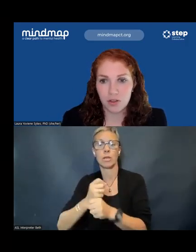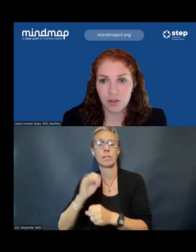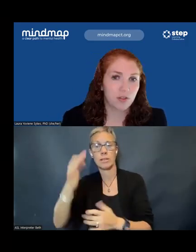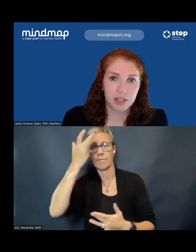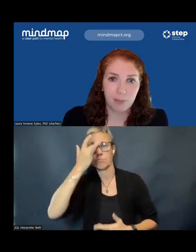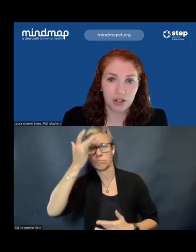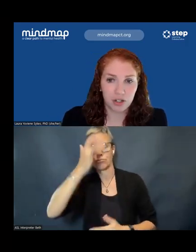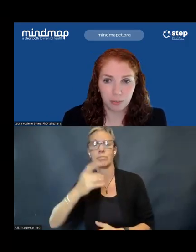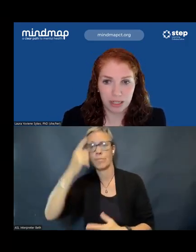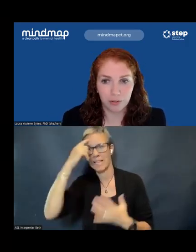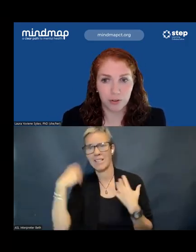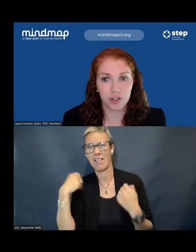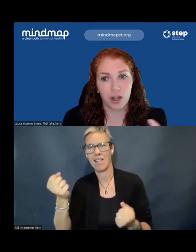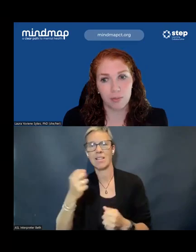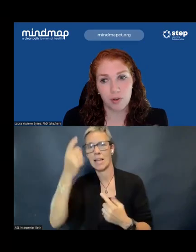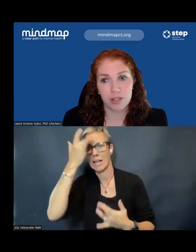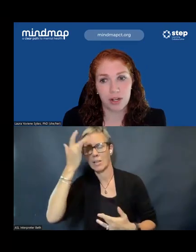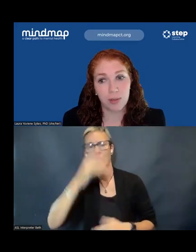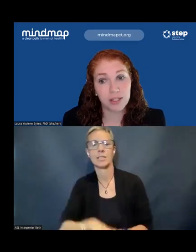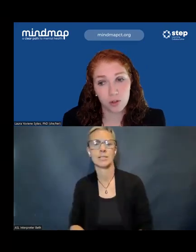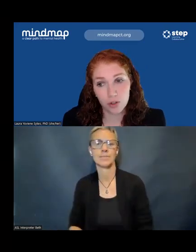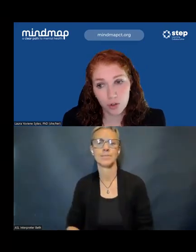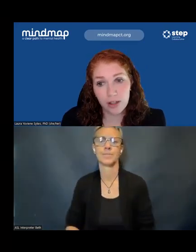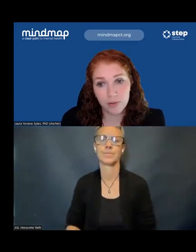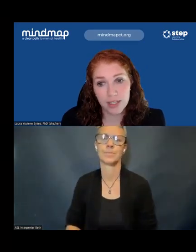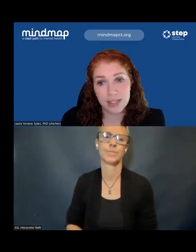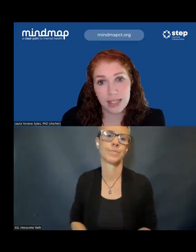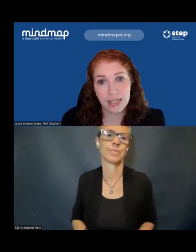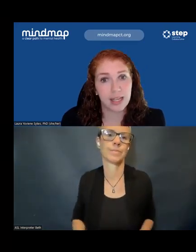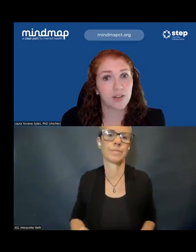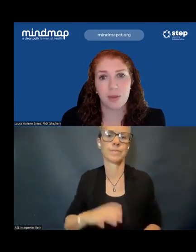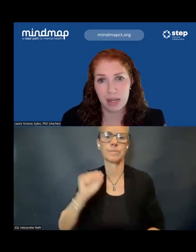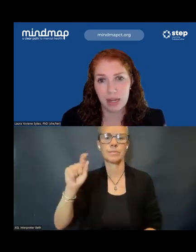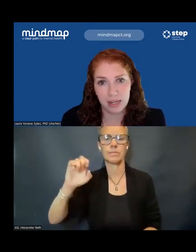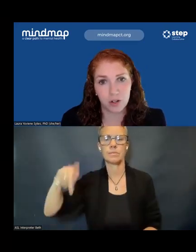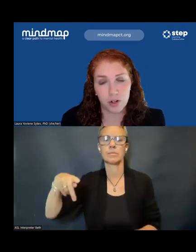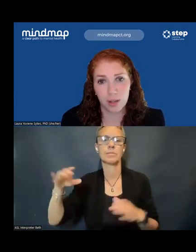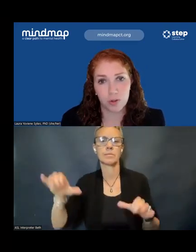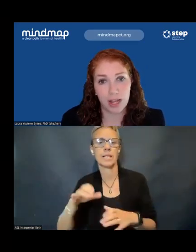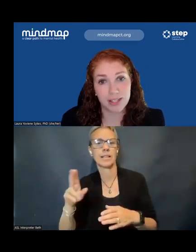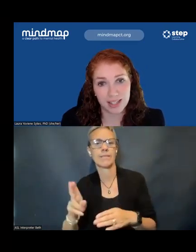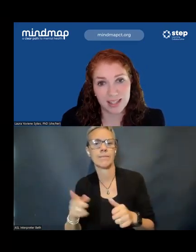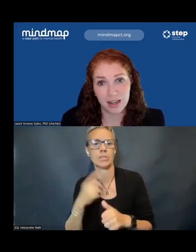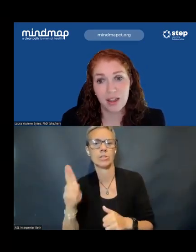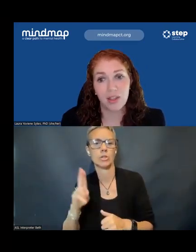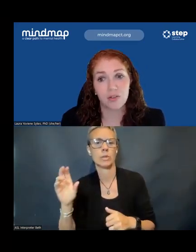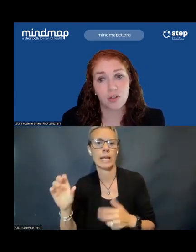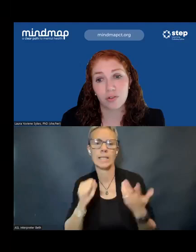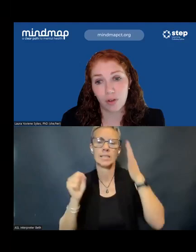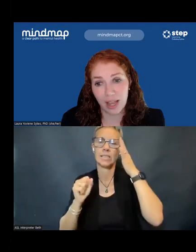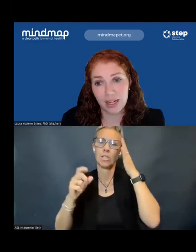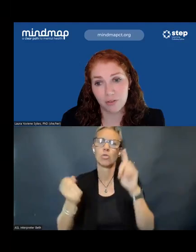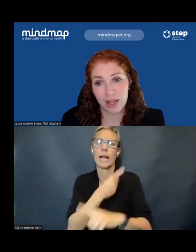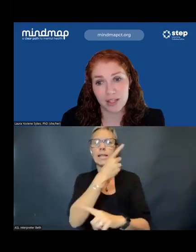And STEP actually completed the first US randomized controlled trial of CSC, and there's been many other trials since then that have